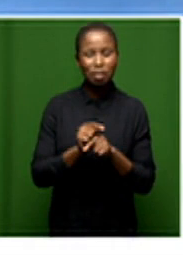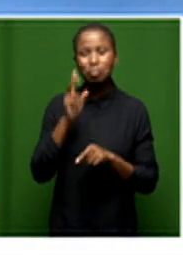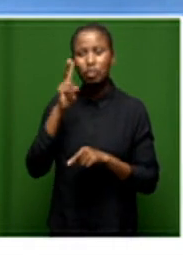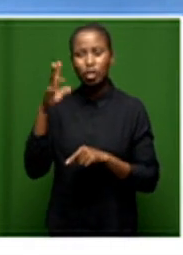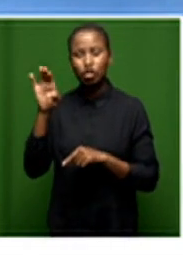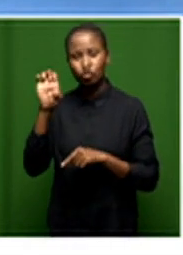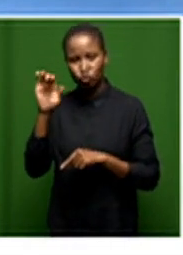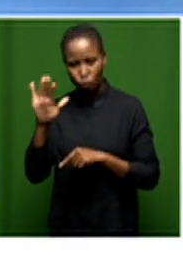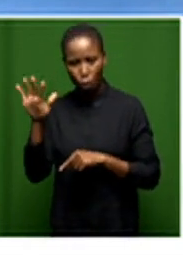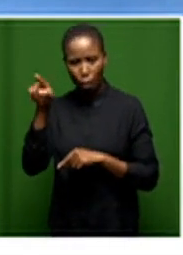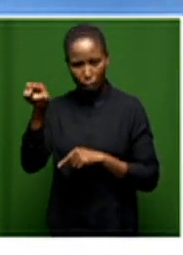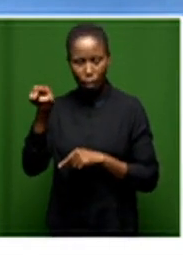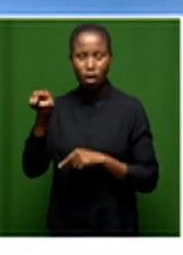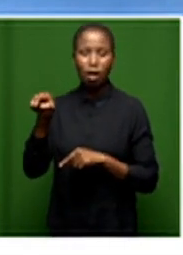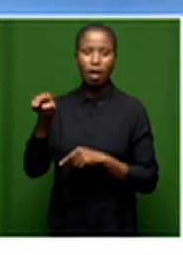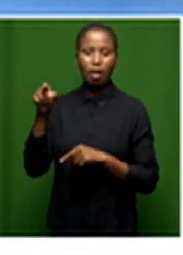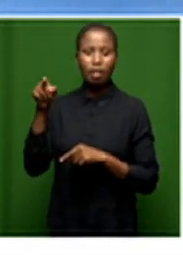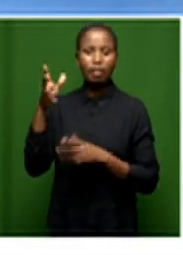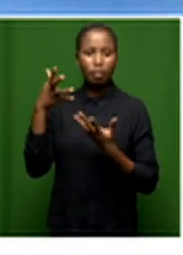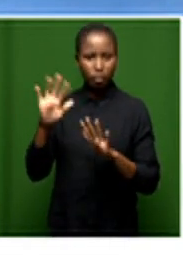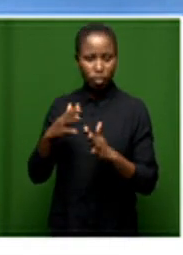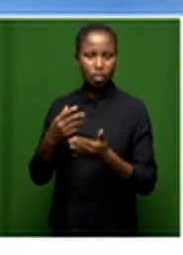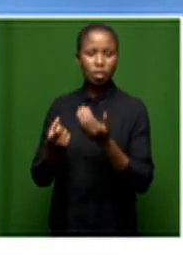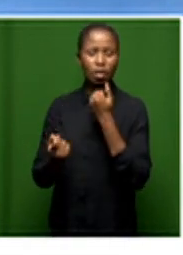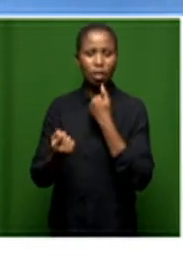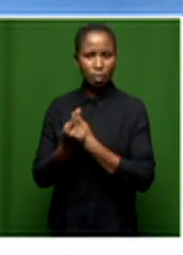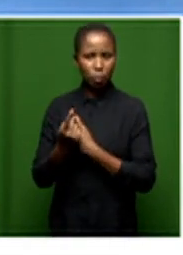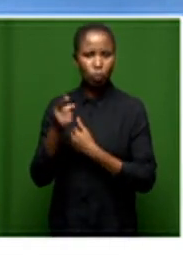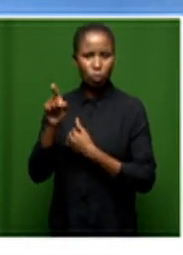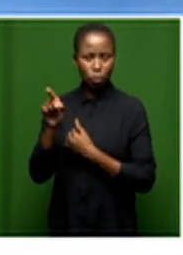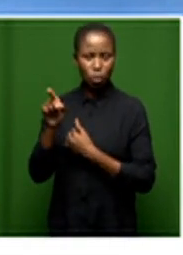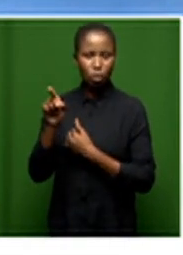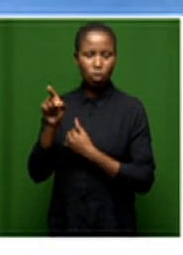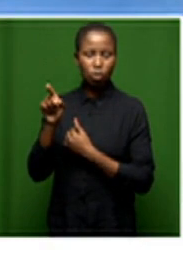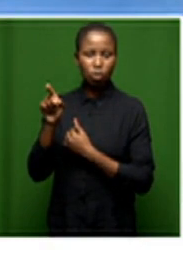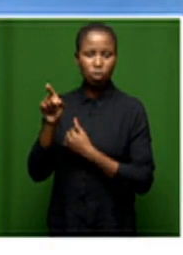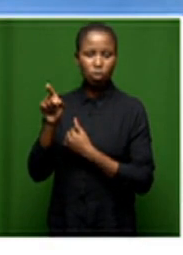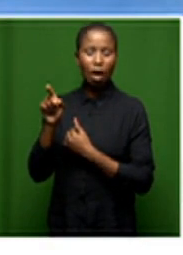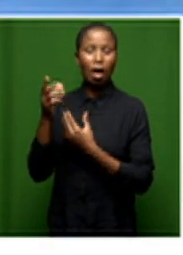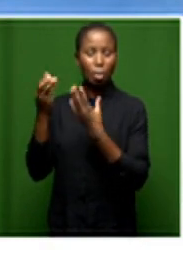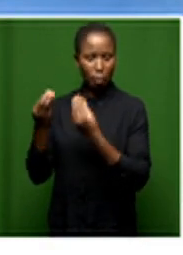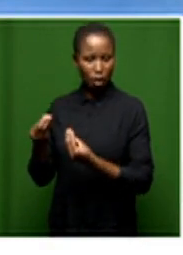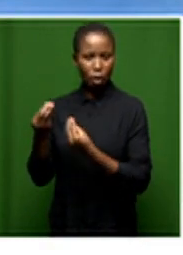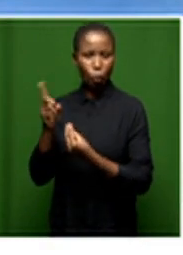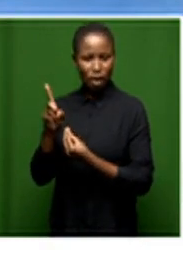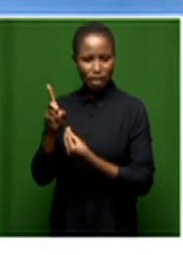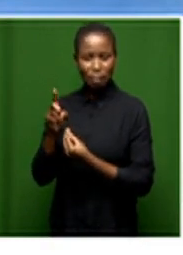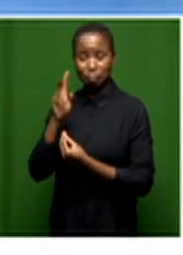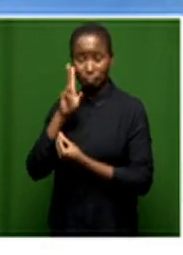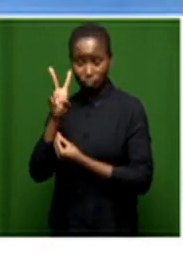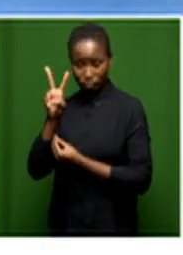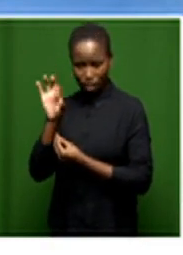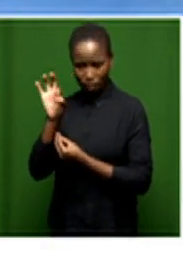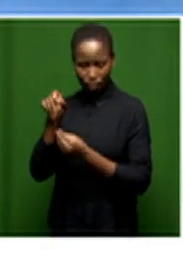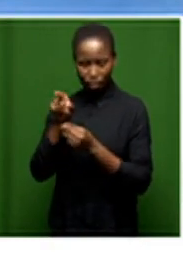and like we've seen with curfews being implemented and then lifted. So I think we have to be nimble and realize that until we've got control